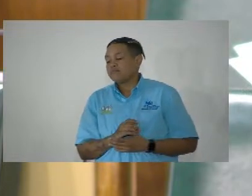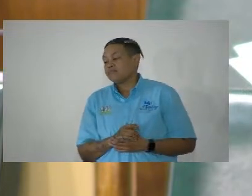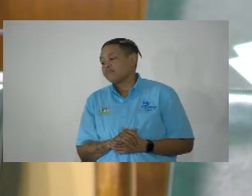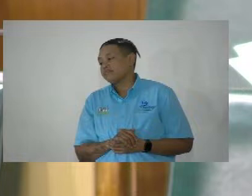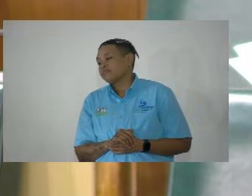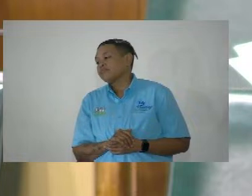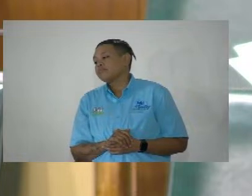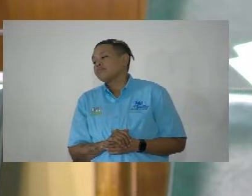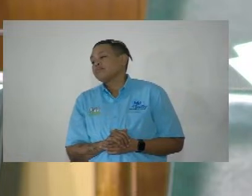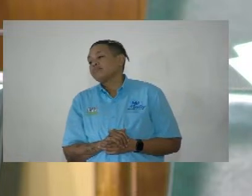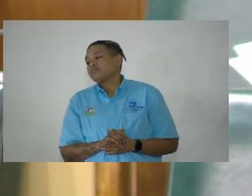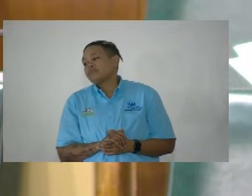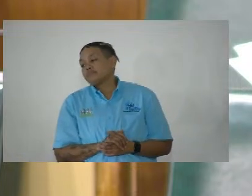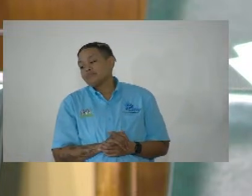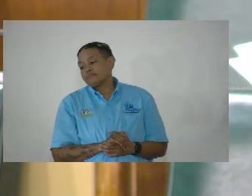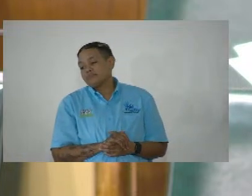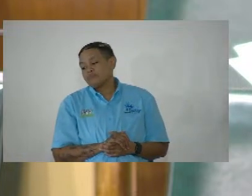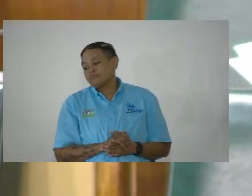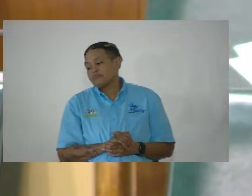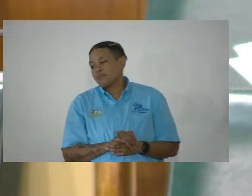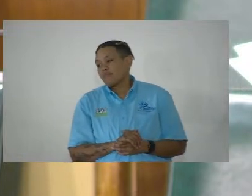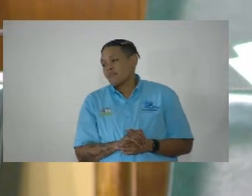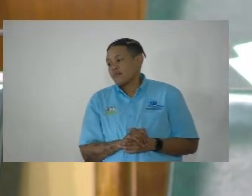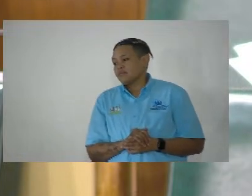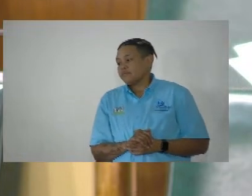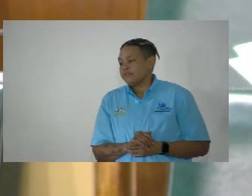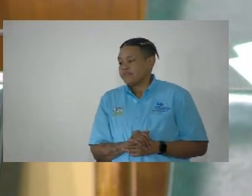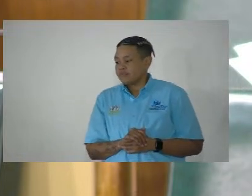what is happening. And so